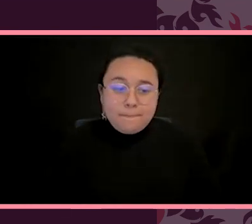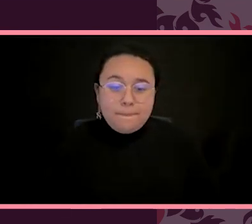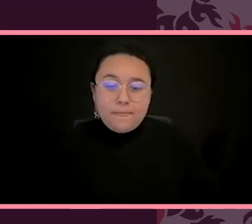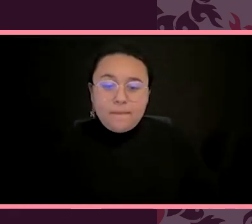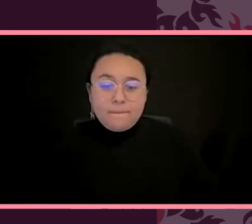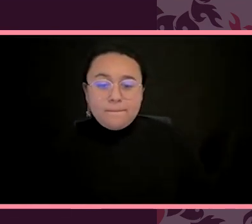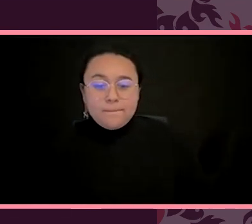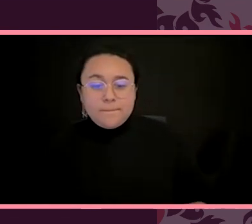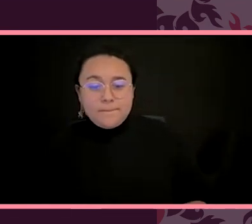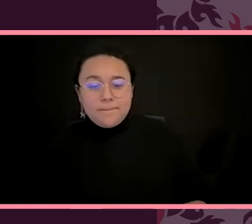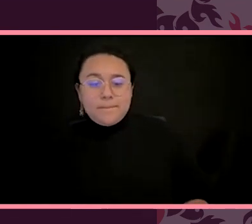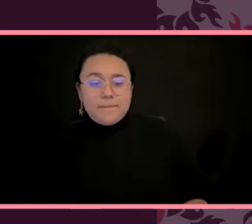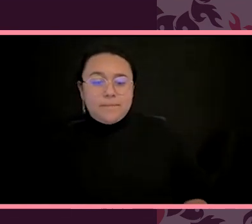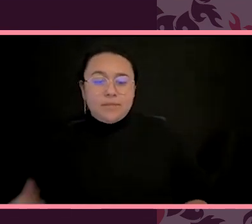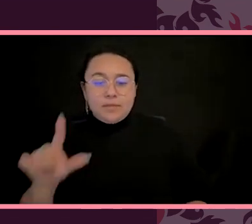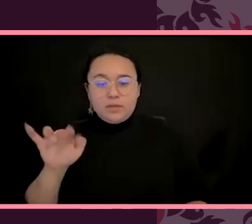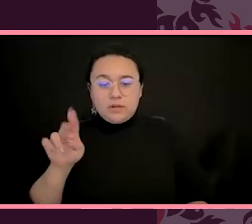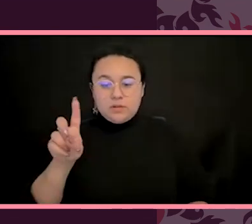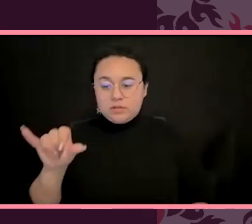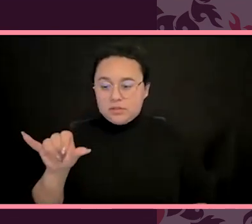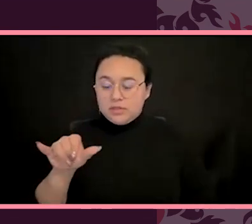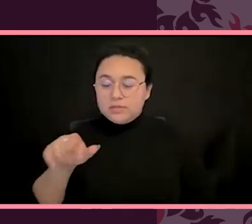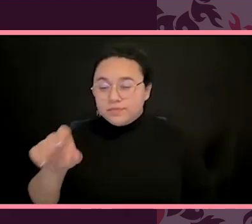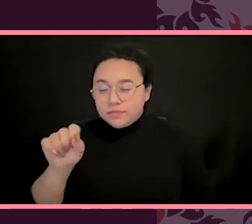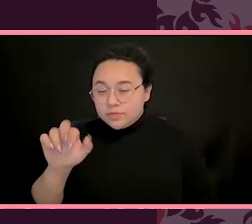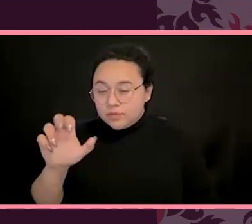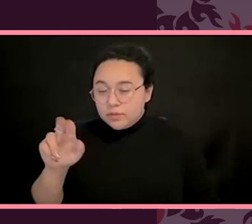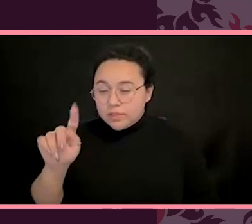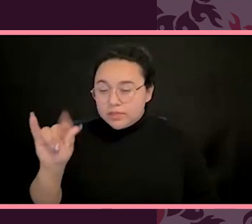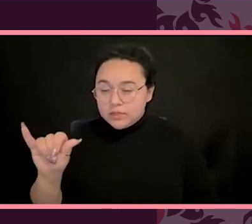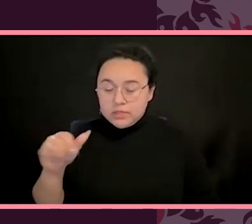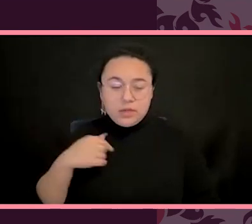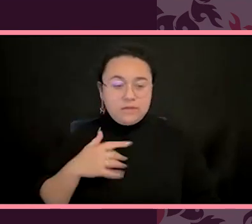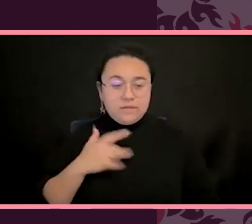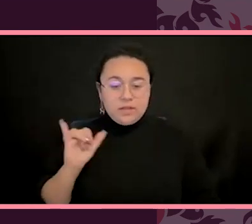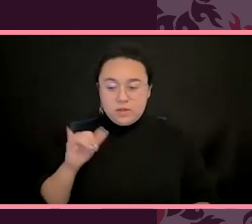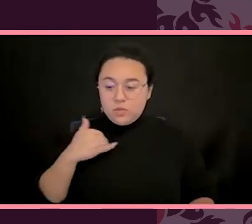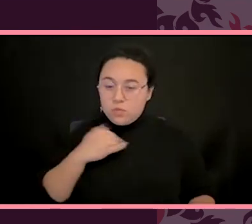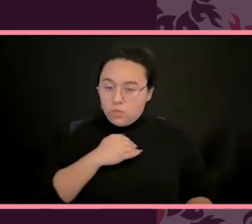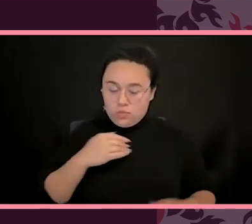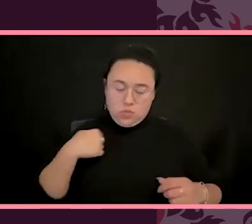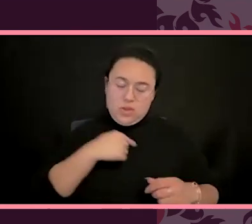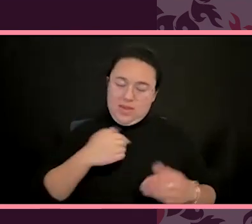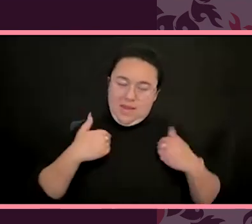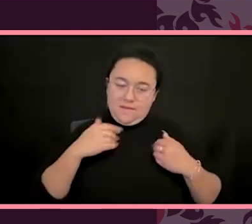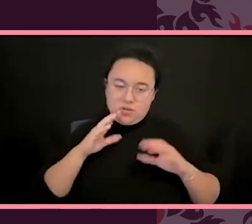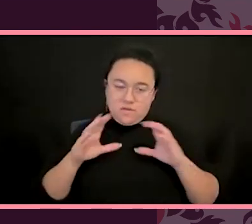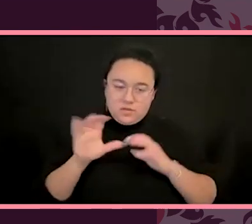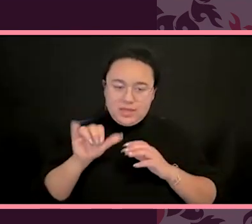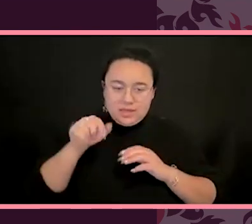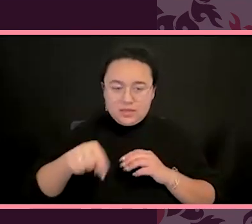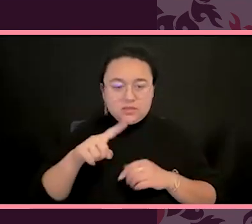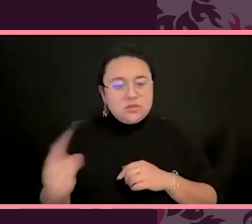This is Lindsey. Serenity, I feel like whenever we have conversations like this,